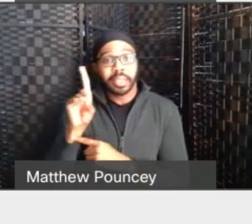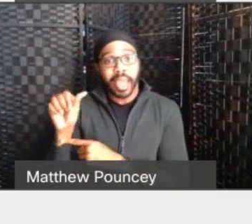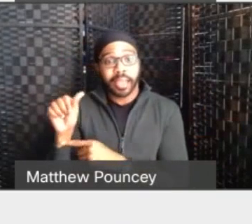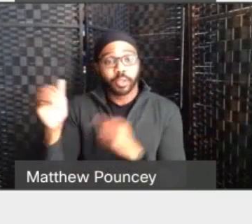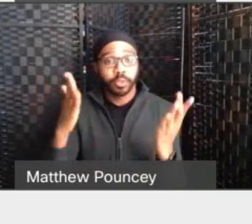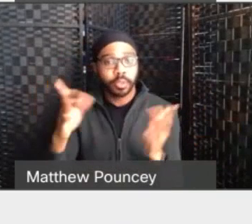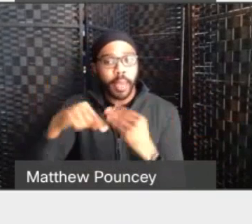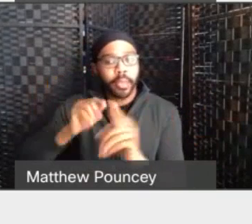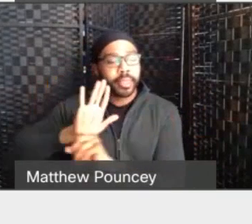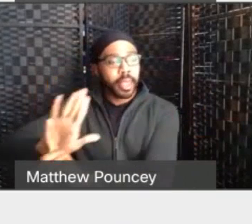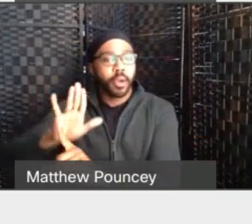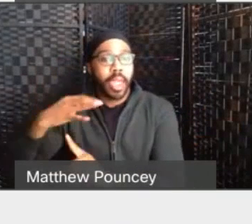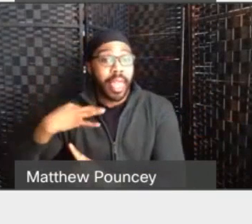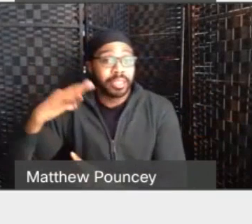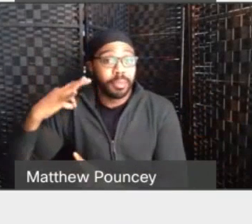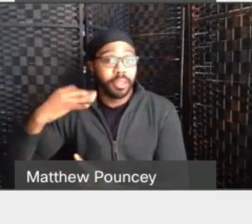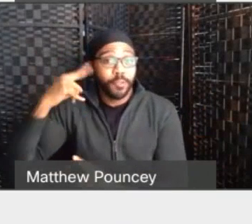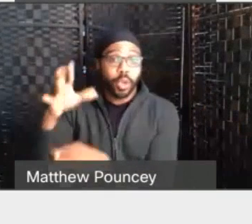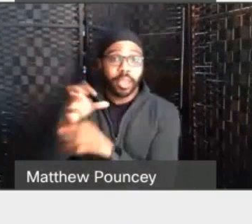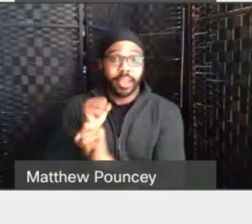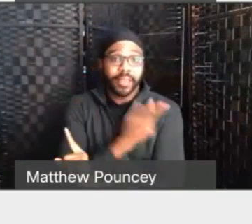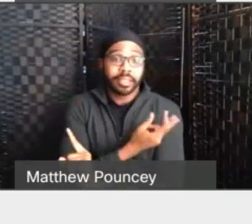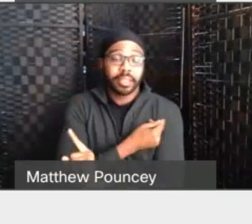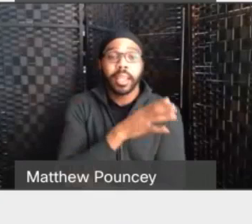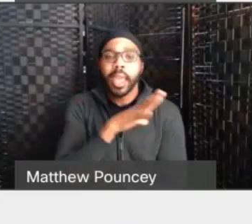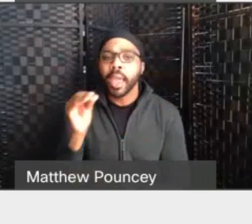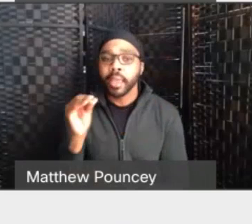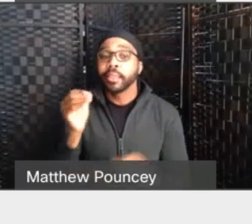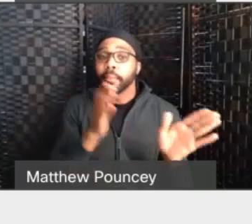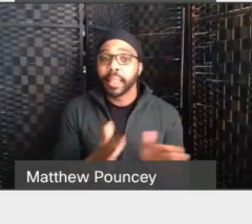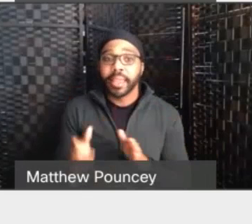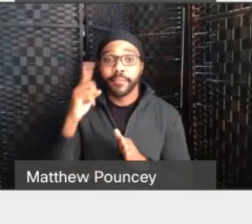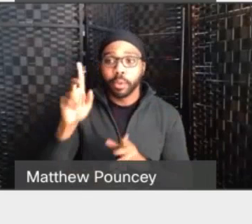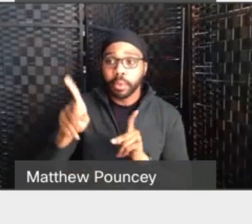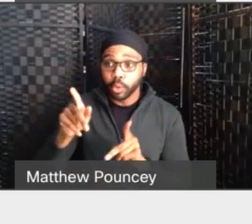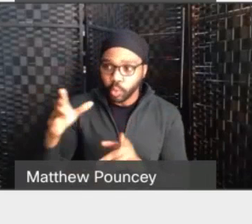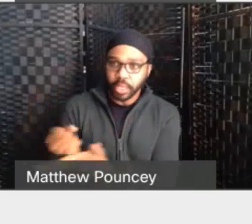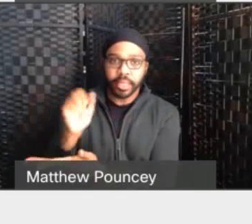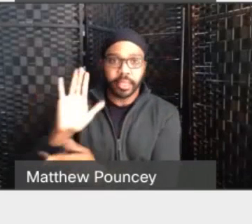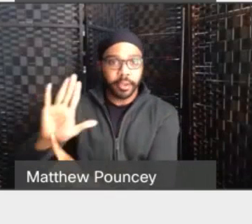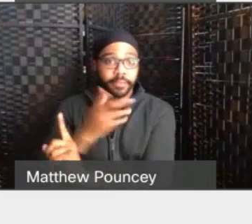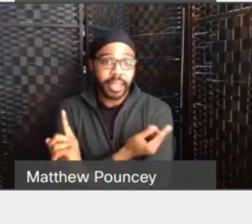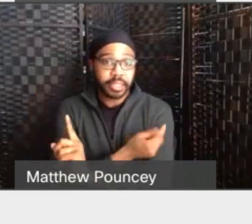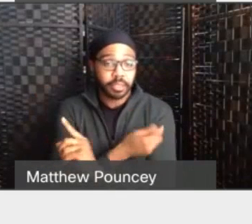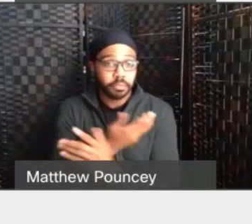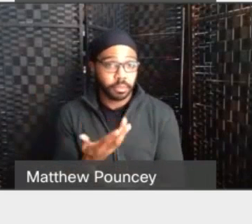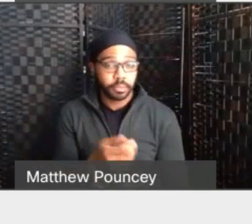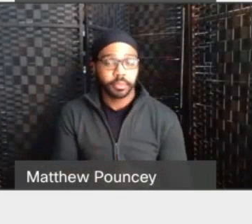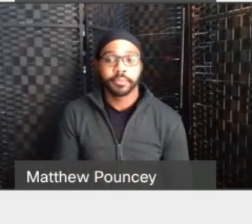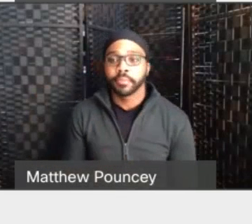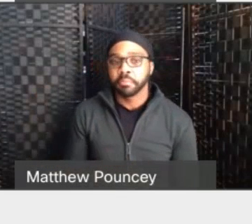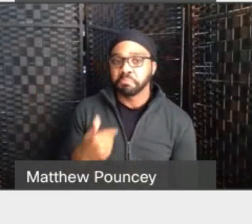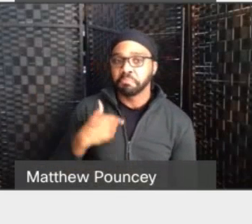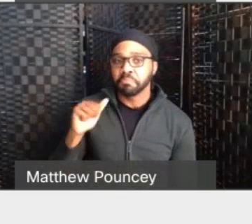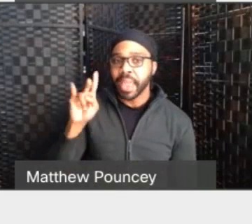their eligibility for the vaccine, and subsequently the plan for enabling people to get the vaccine? So as I